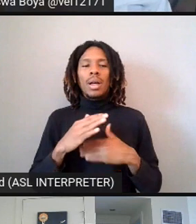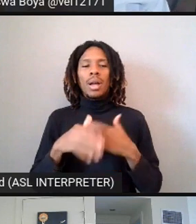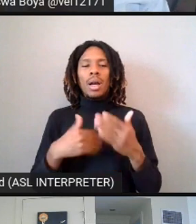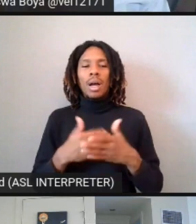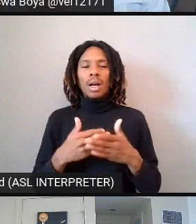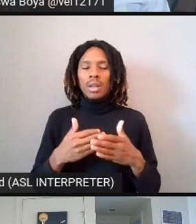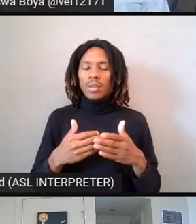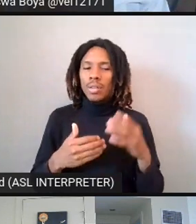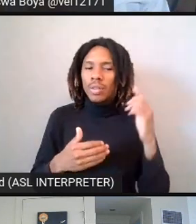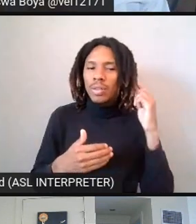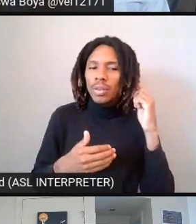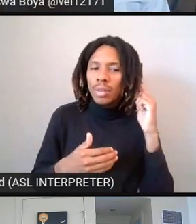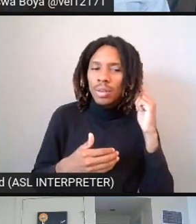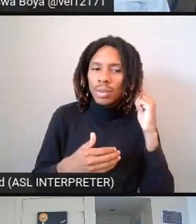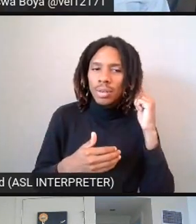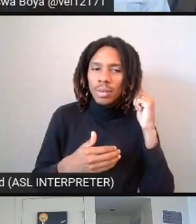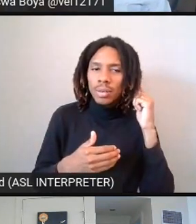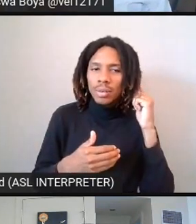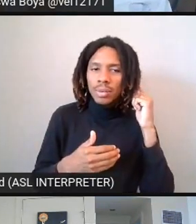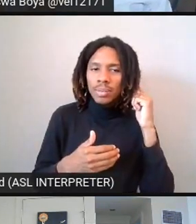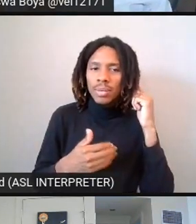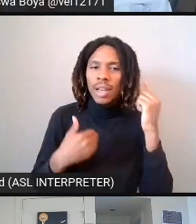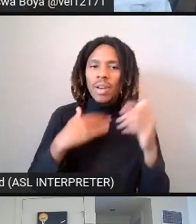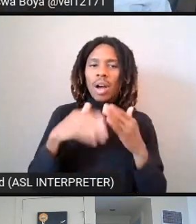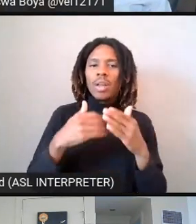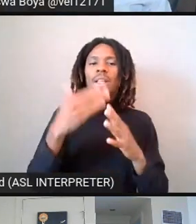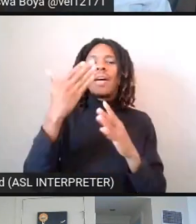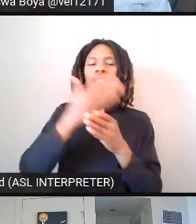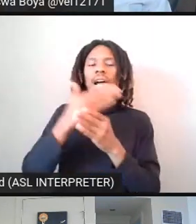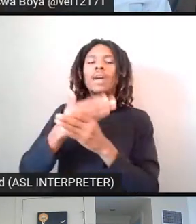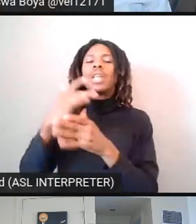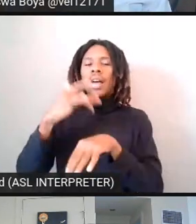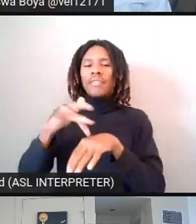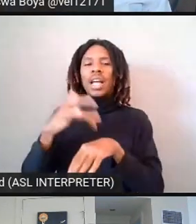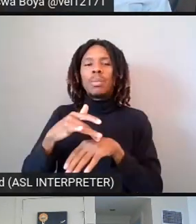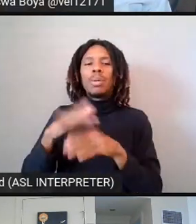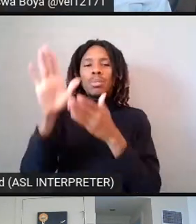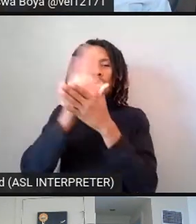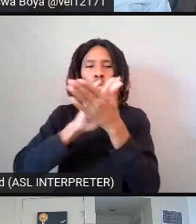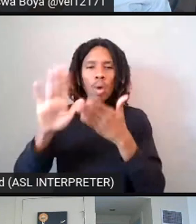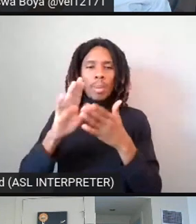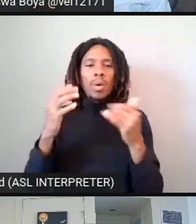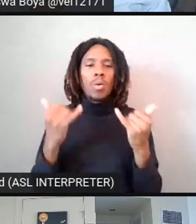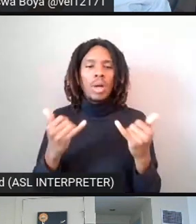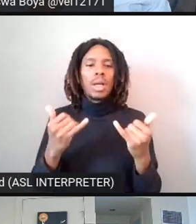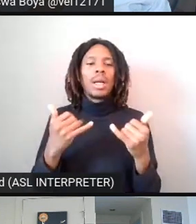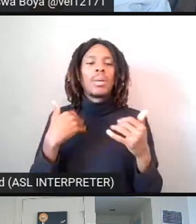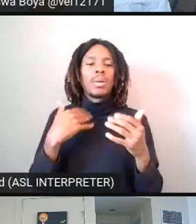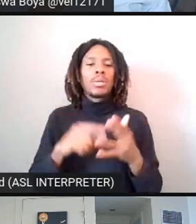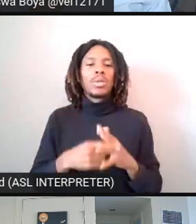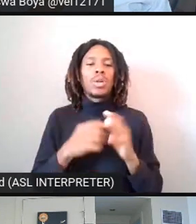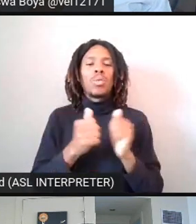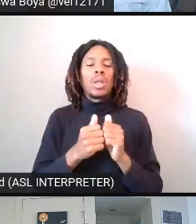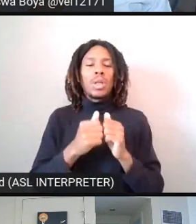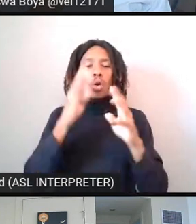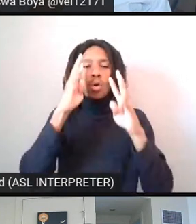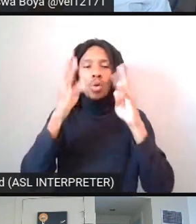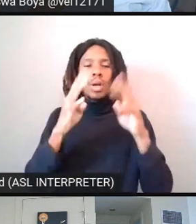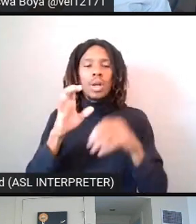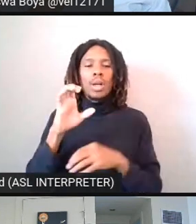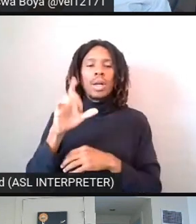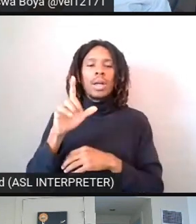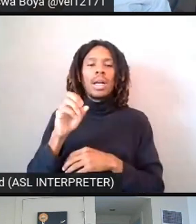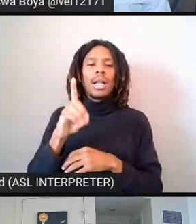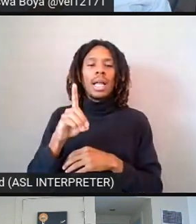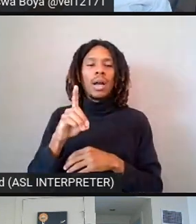file JSON available. I'm going to clear this right away, and I am going to start with creating a CloudWatch